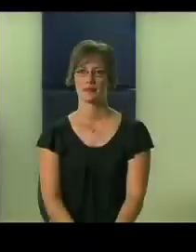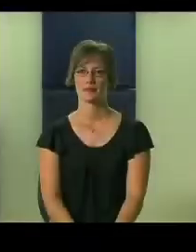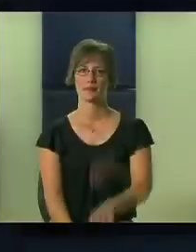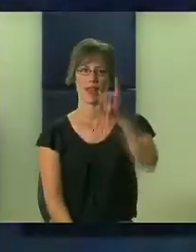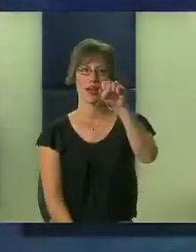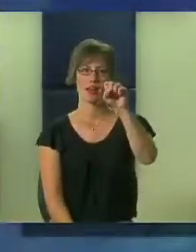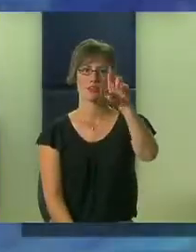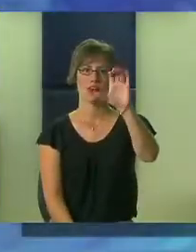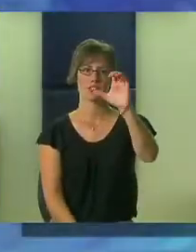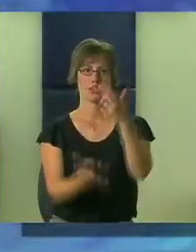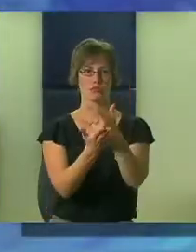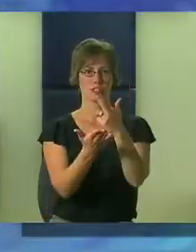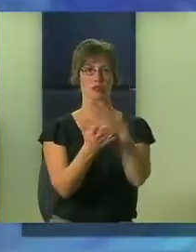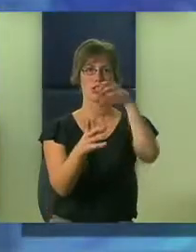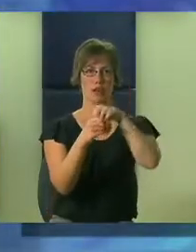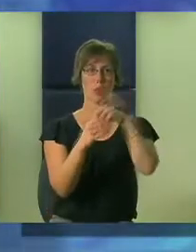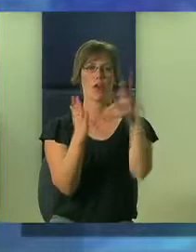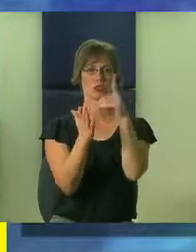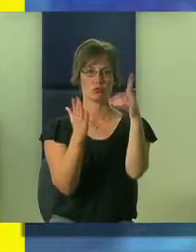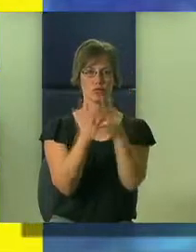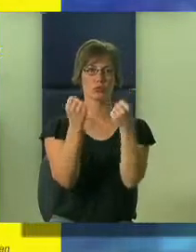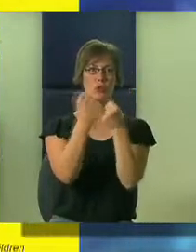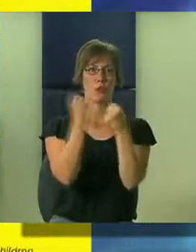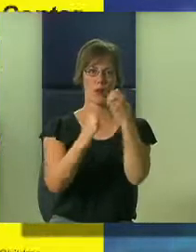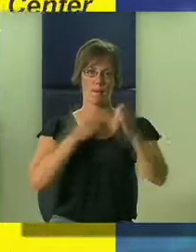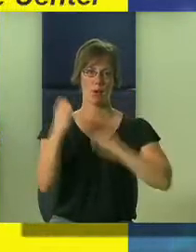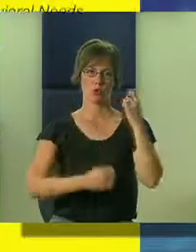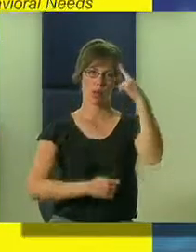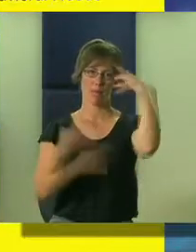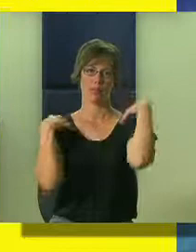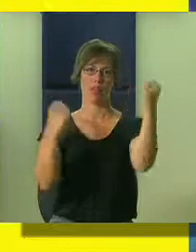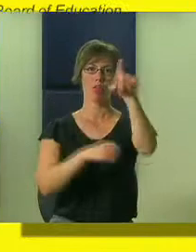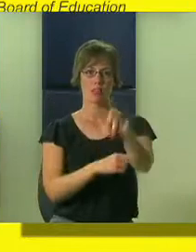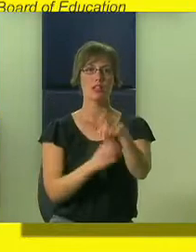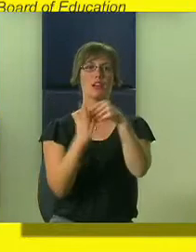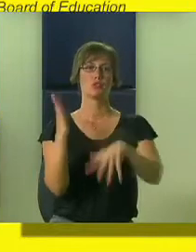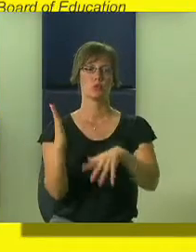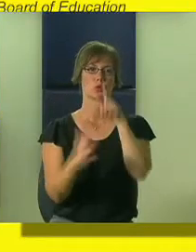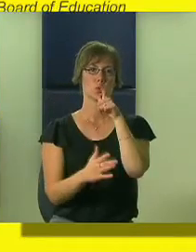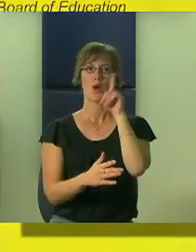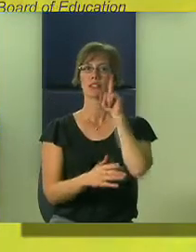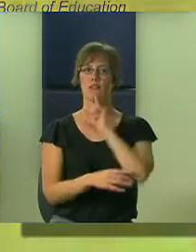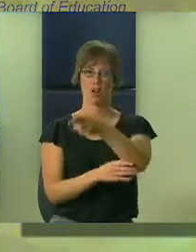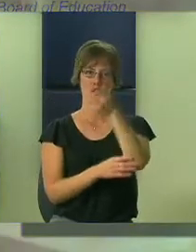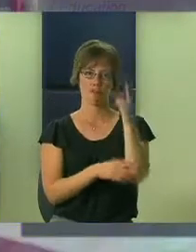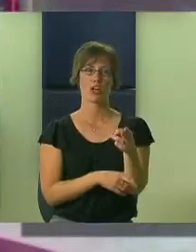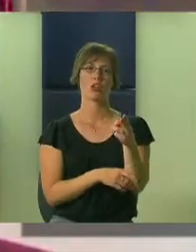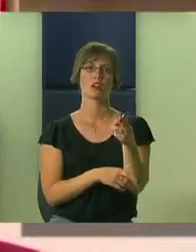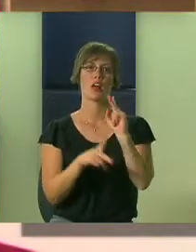ISRC resources include a directory to support the emotional and mental health needs of students who are deaf or hard of